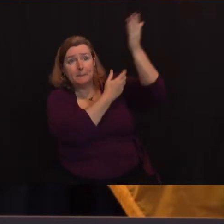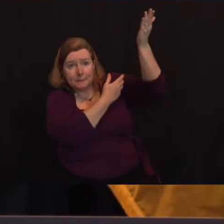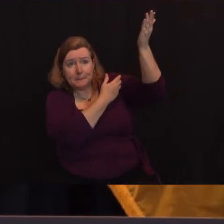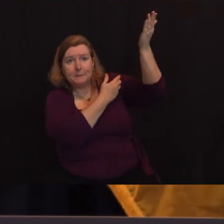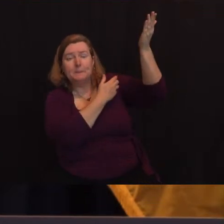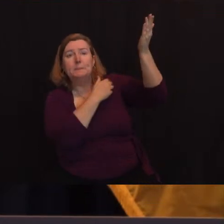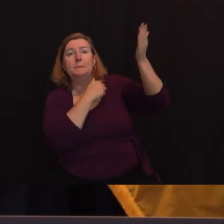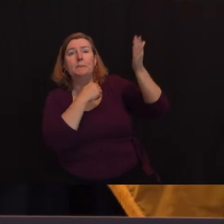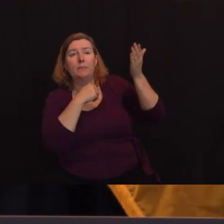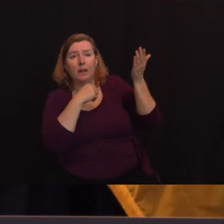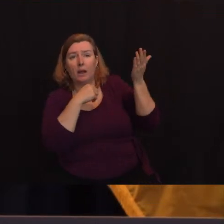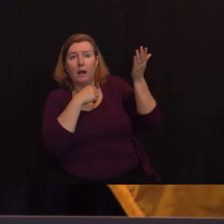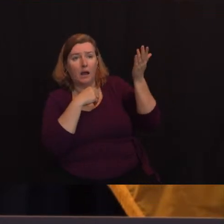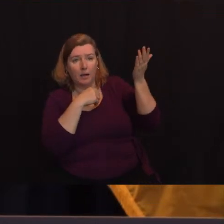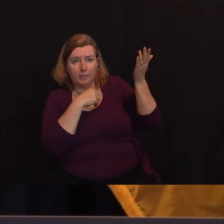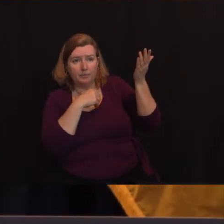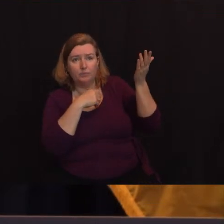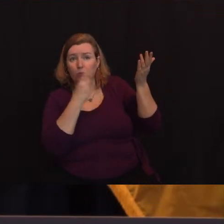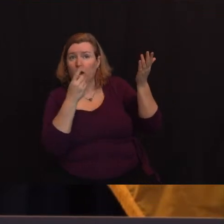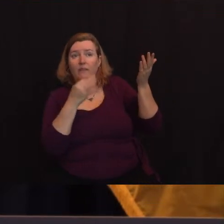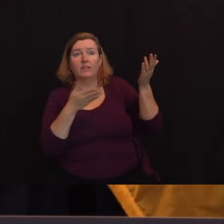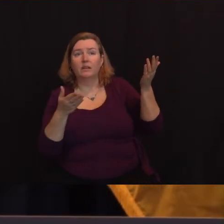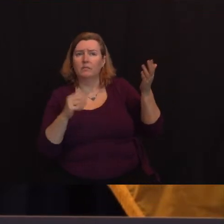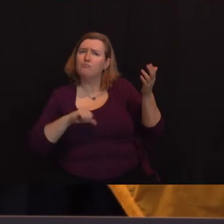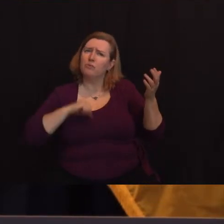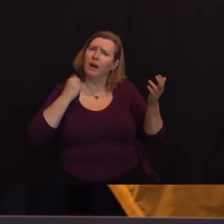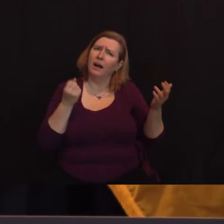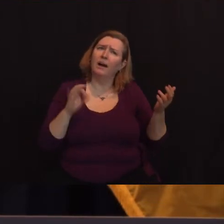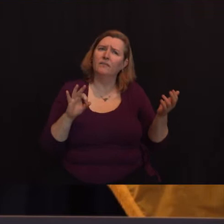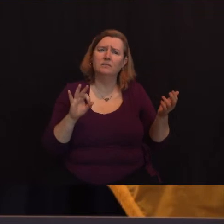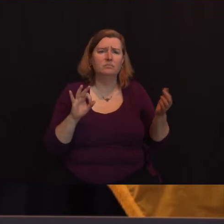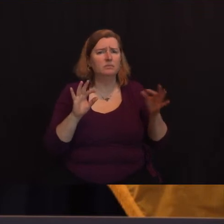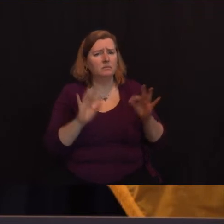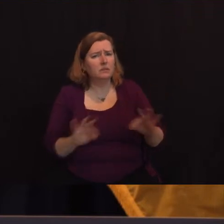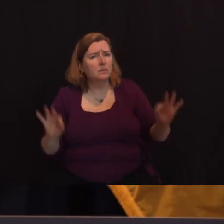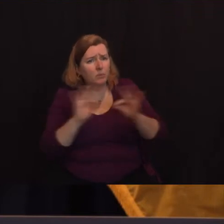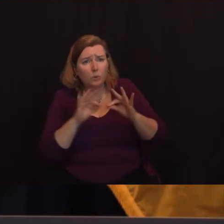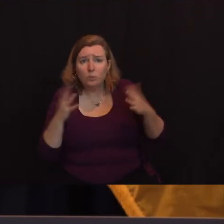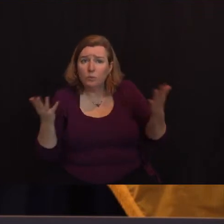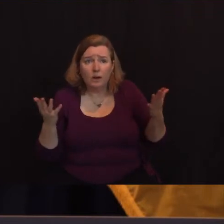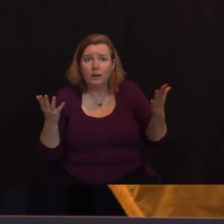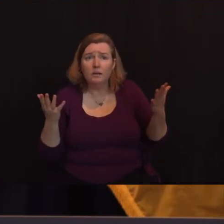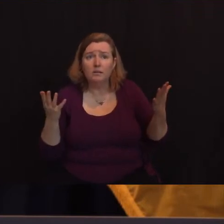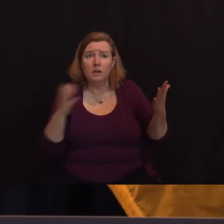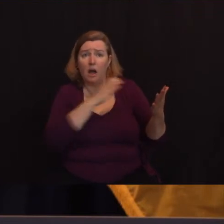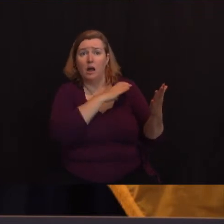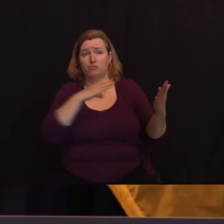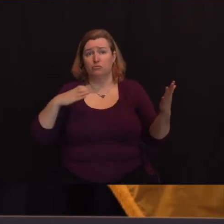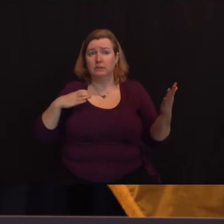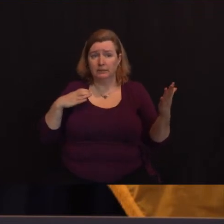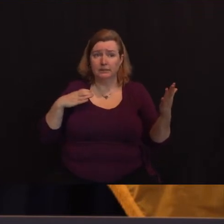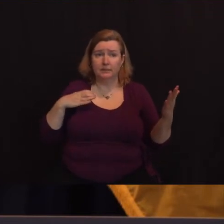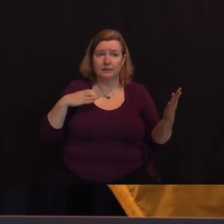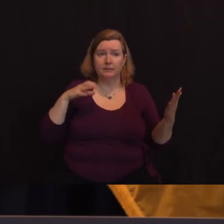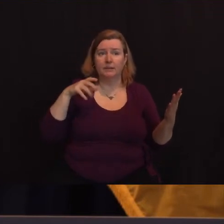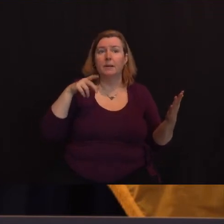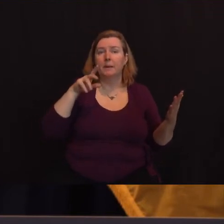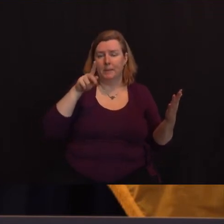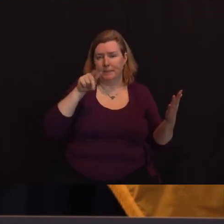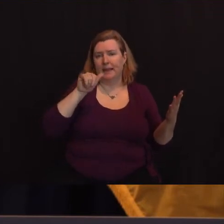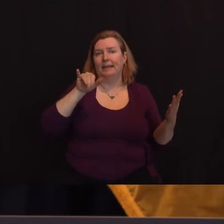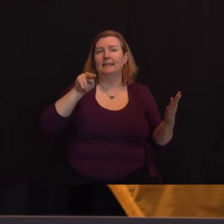One point of, I think, pride and important data point is that Congressman Donald Payne is the chair of the subcommittee